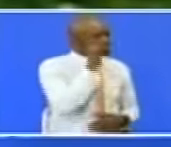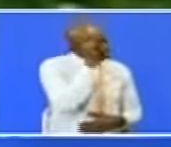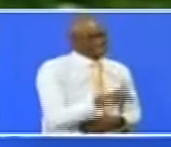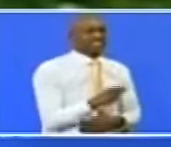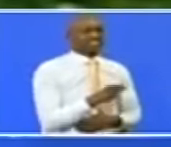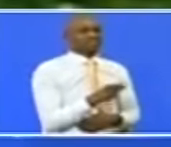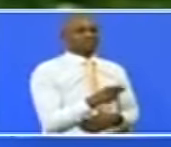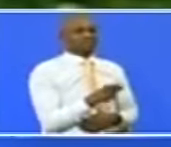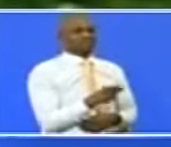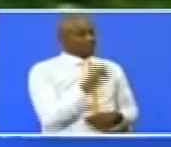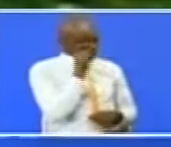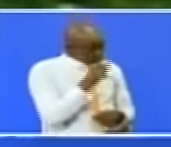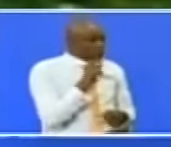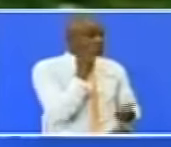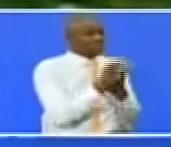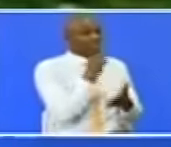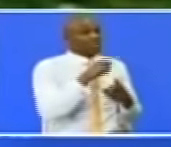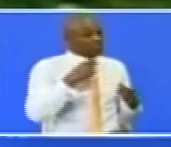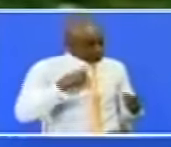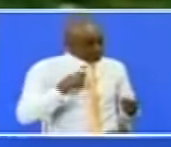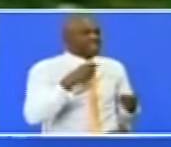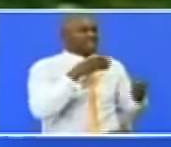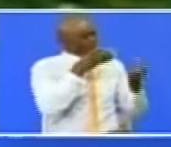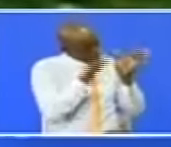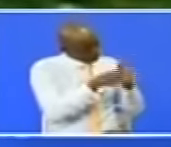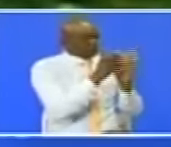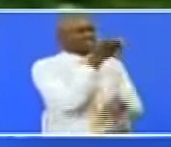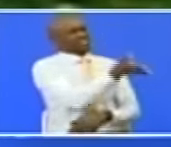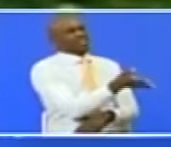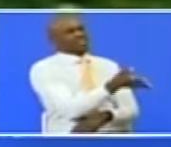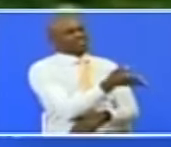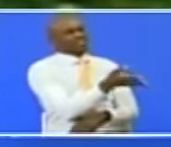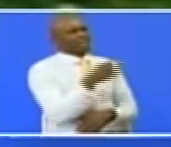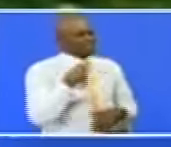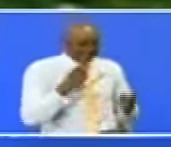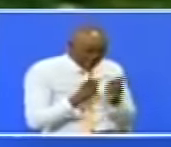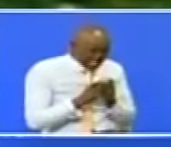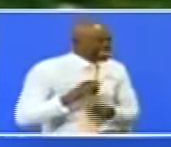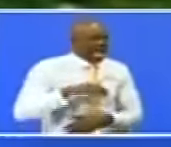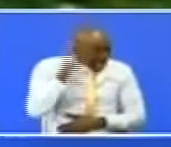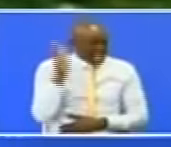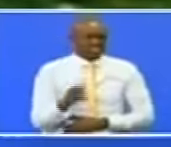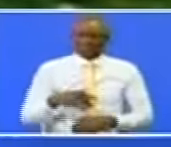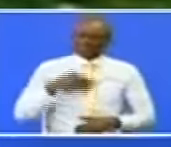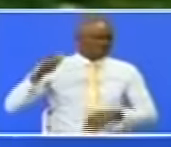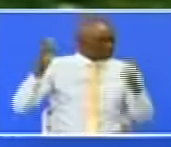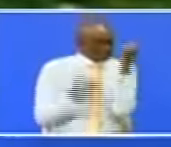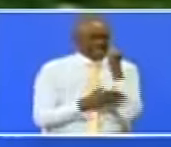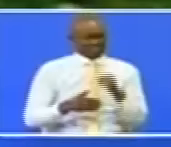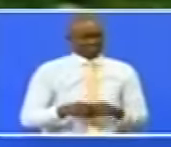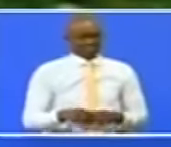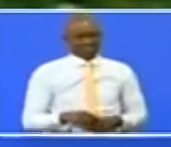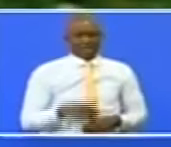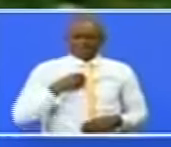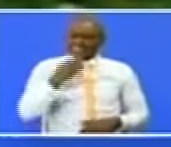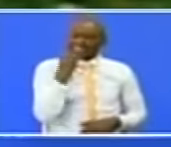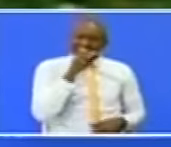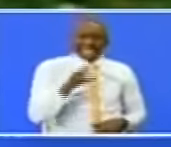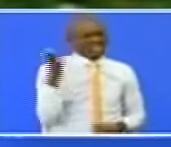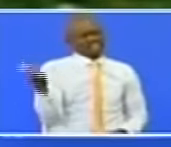full and yet tukapata kwamba kuna vacancy. Iliniuma sana, nilisikia vibaya sana, na isitoshe mtoto